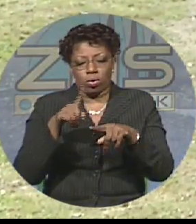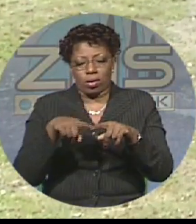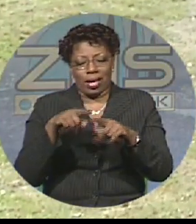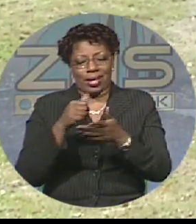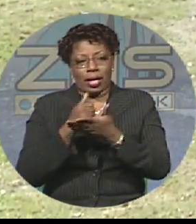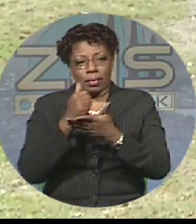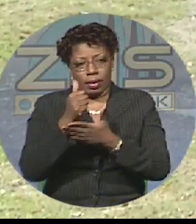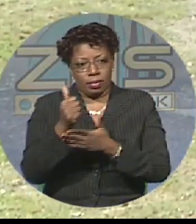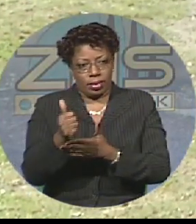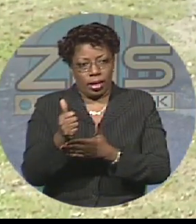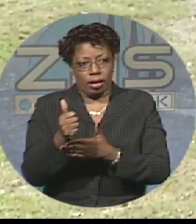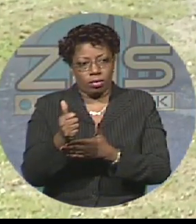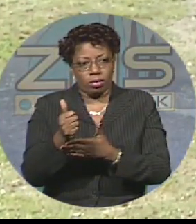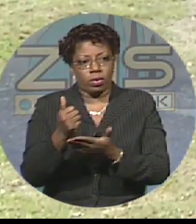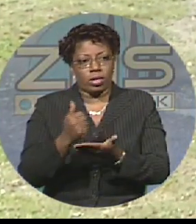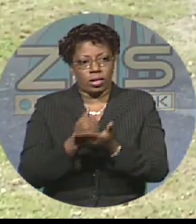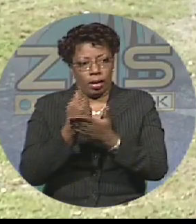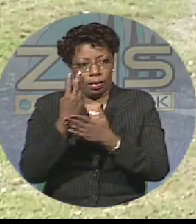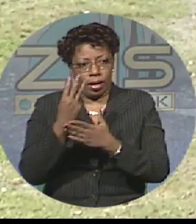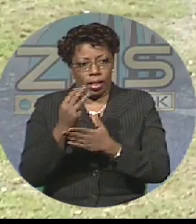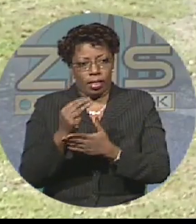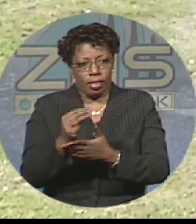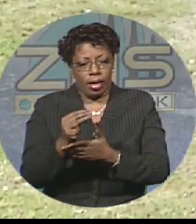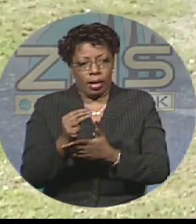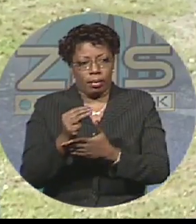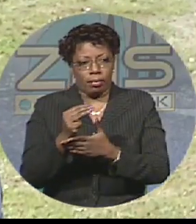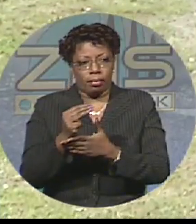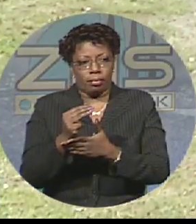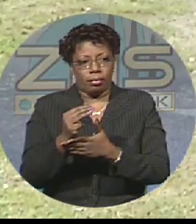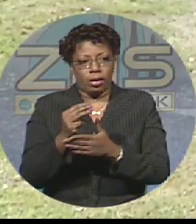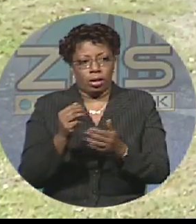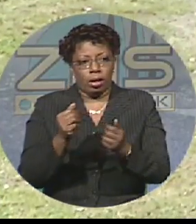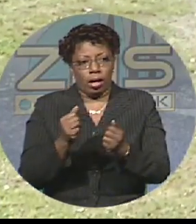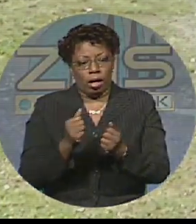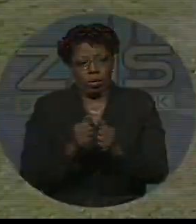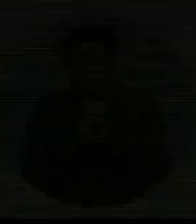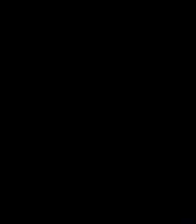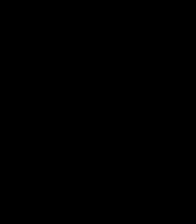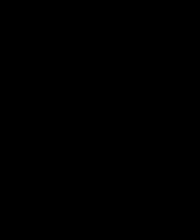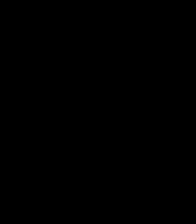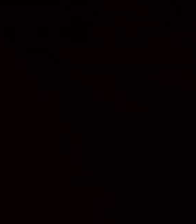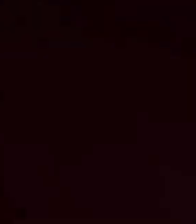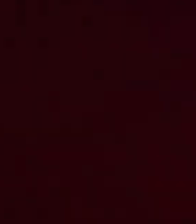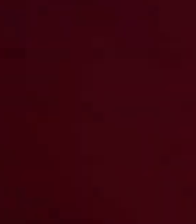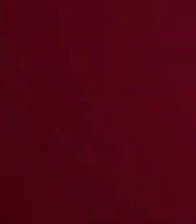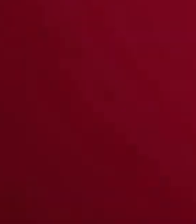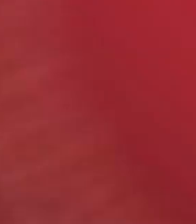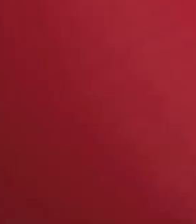can, getting different sponsors to assist with materials and other things like that.